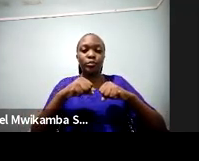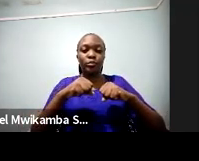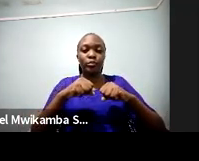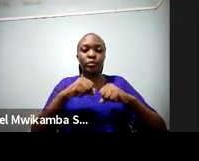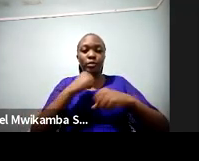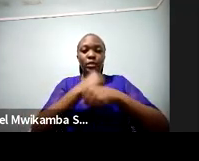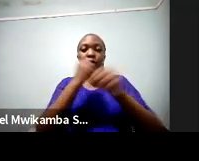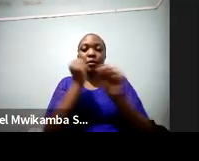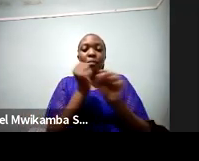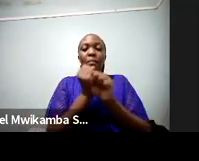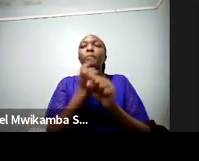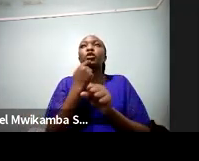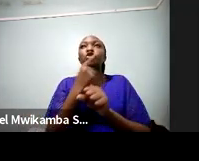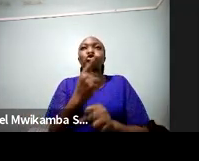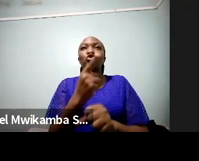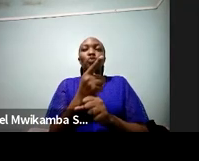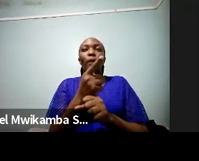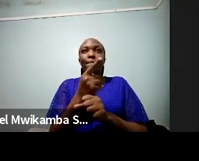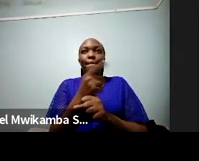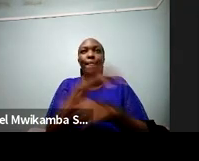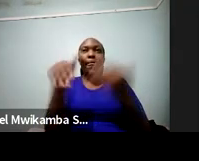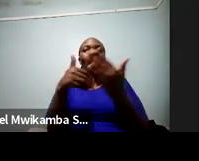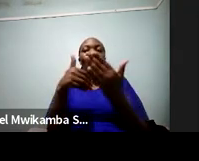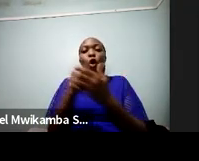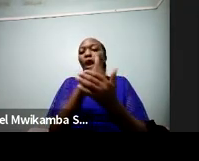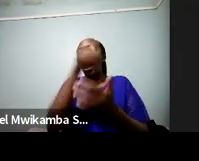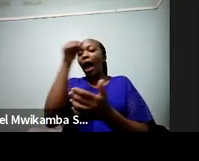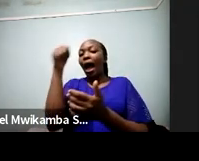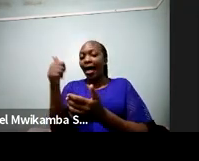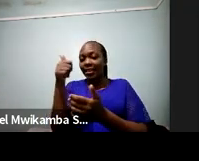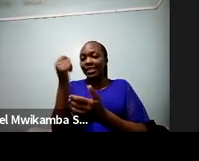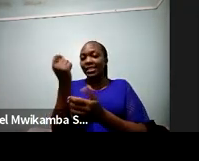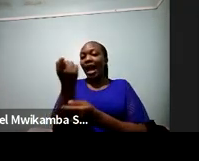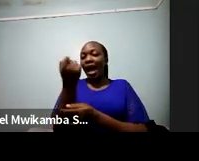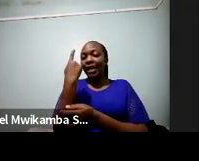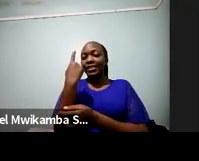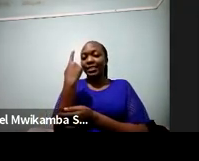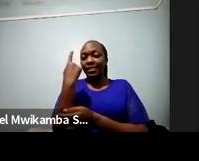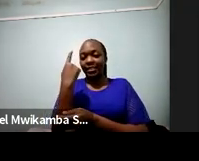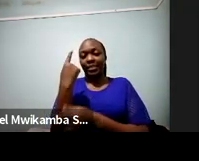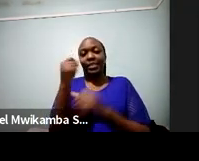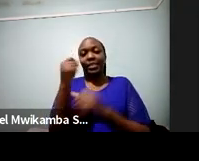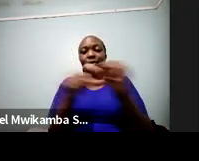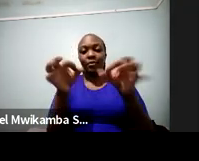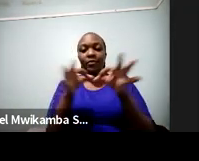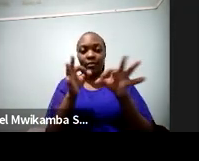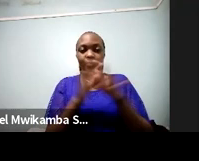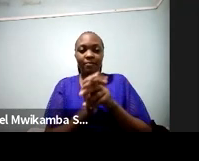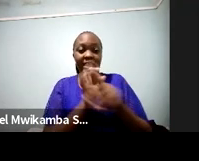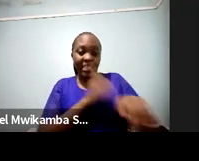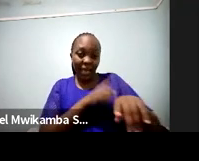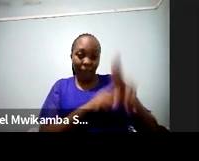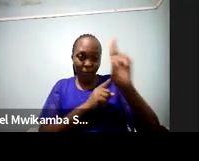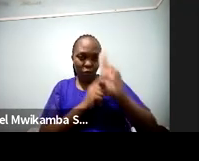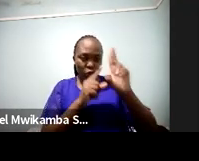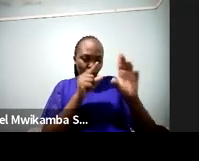language. Anytime I use a jargon or a finance technical language, I'll try to unpack it so that all of you can